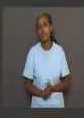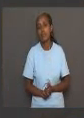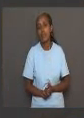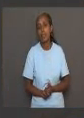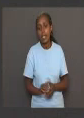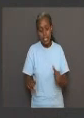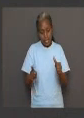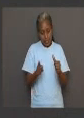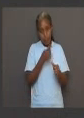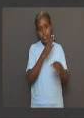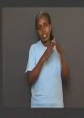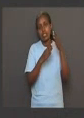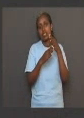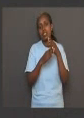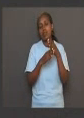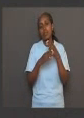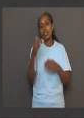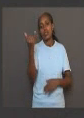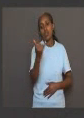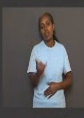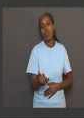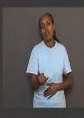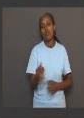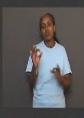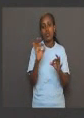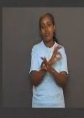The first step is to graph the function.